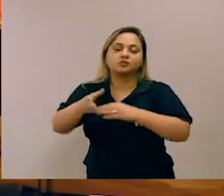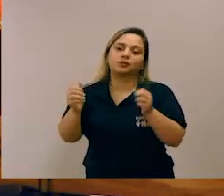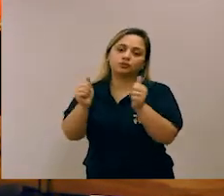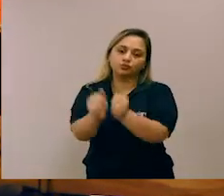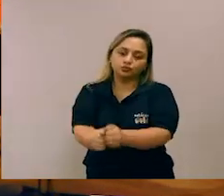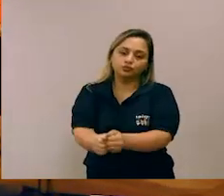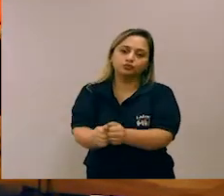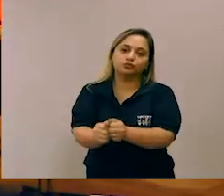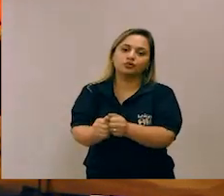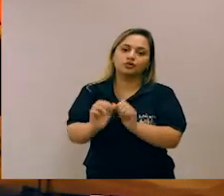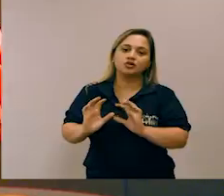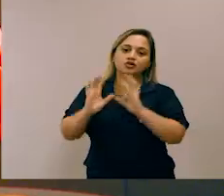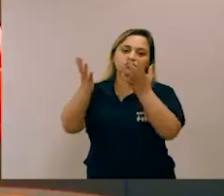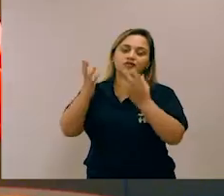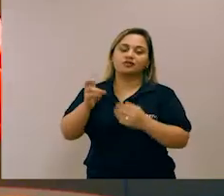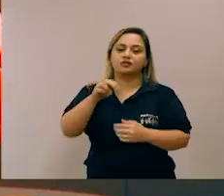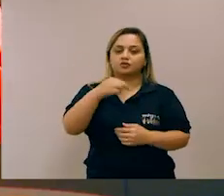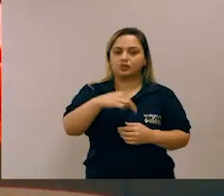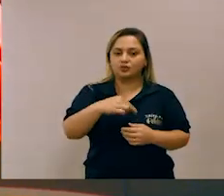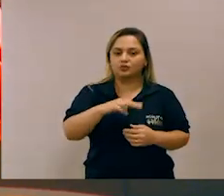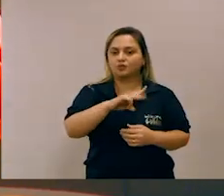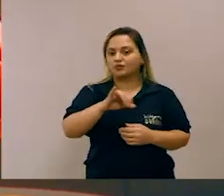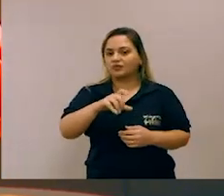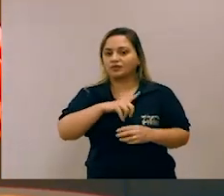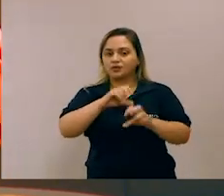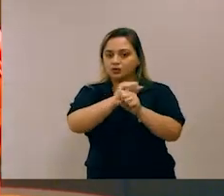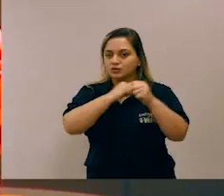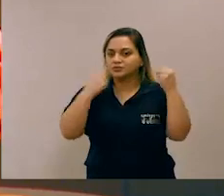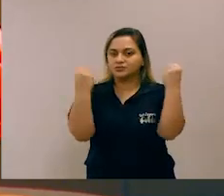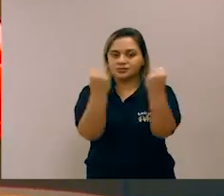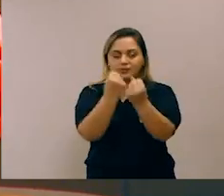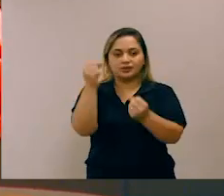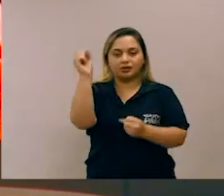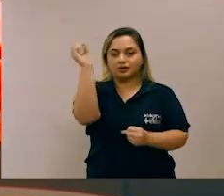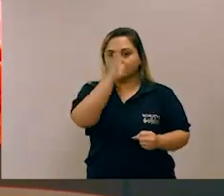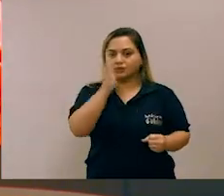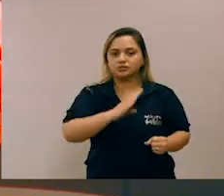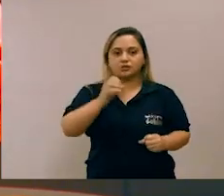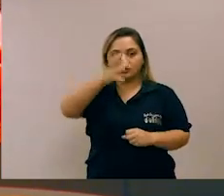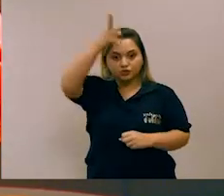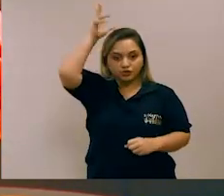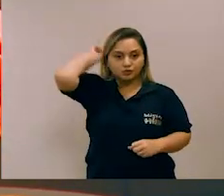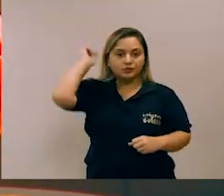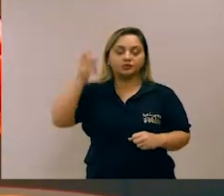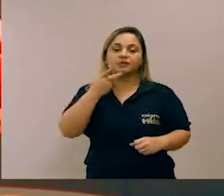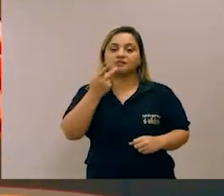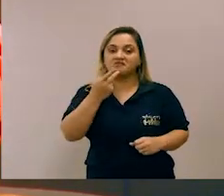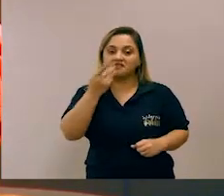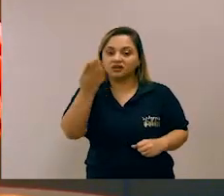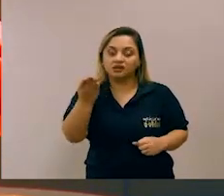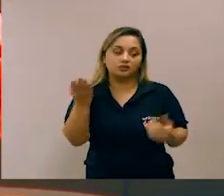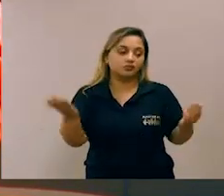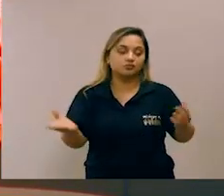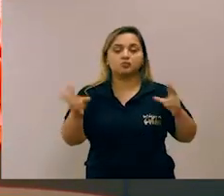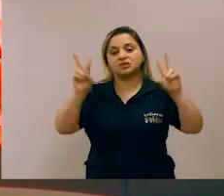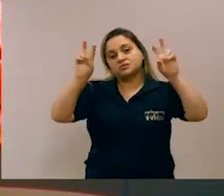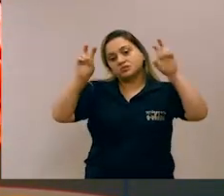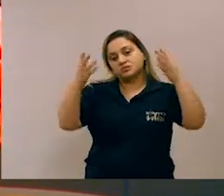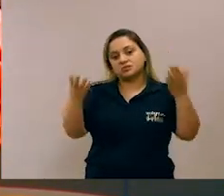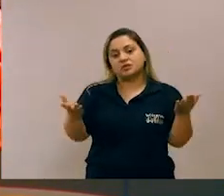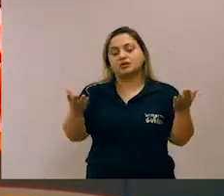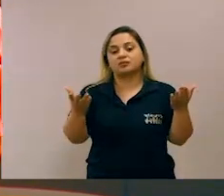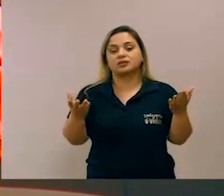have taking part in incidents and events. Sorry, we're going to take part in events. It's going to we're going to take part in